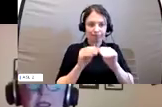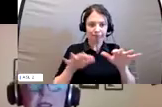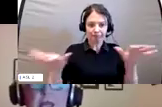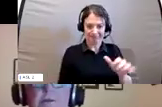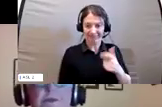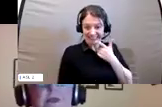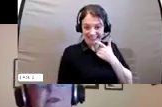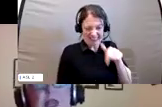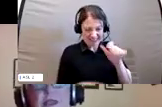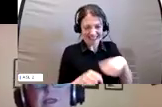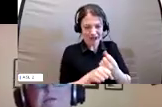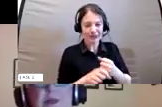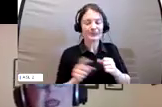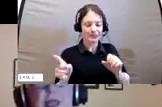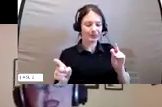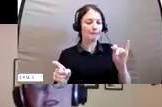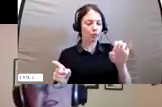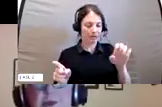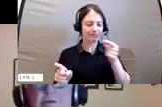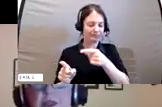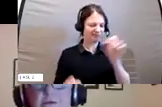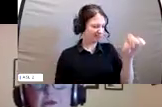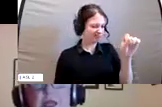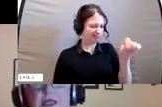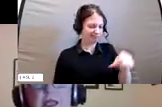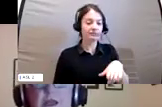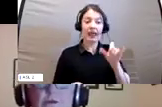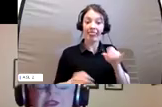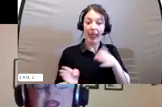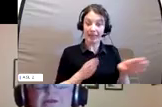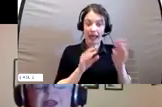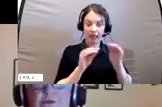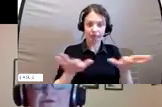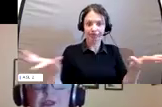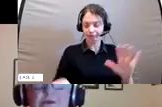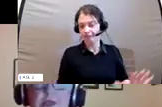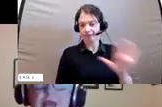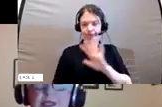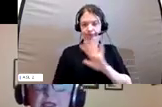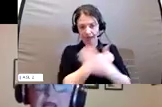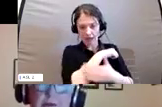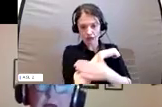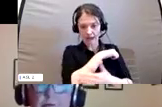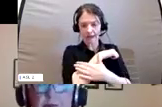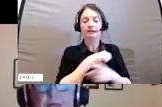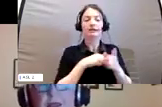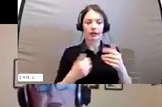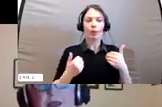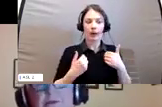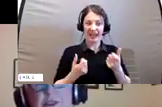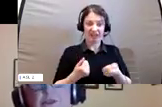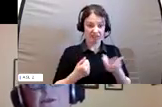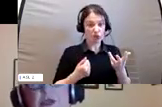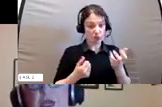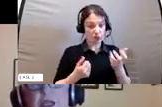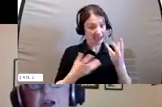So yes, Helen, that plan has just been released. We did have a number of years without a